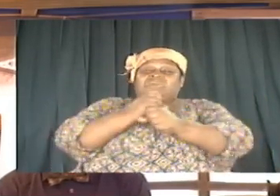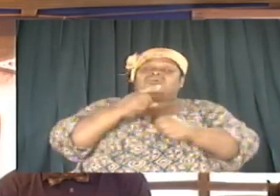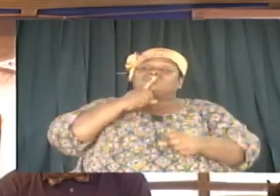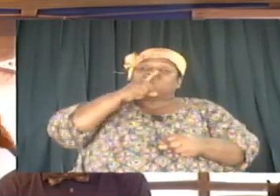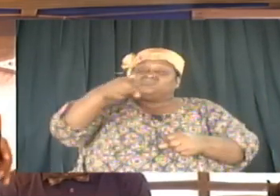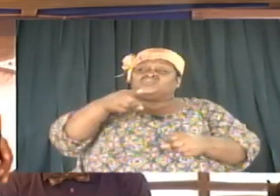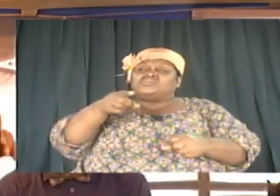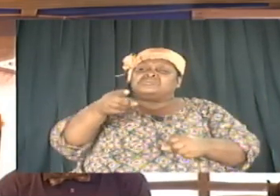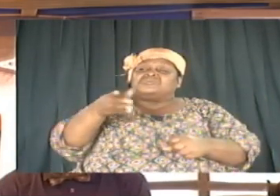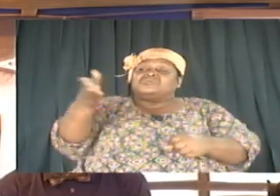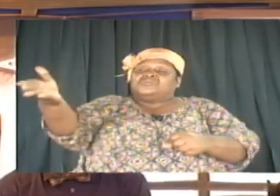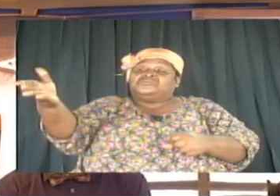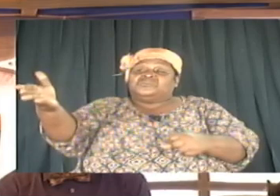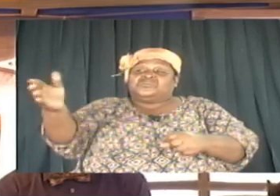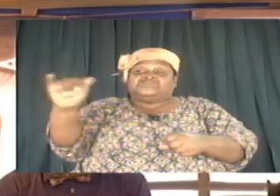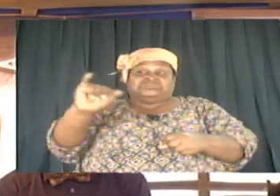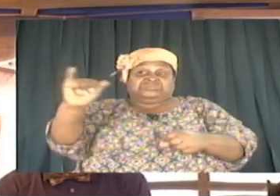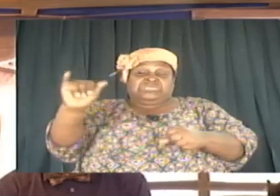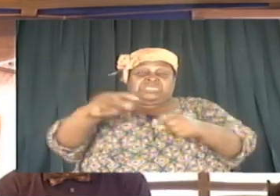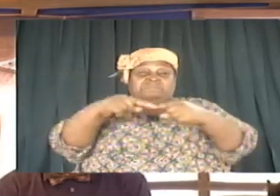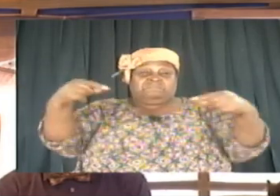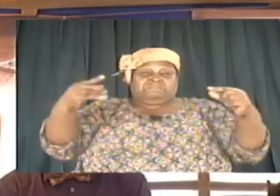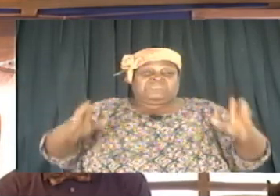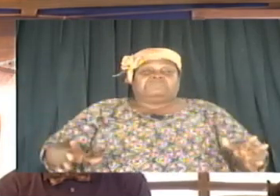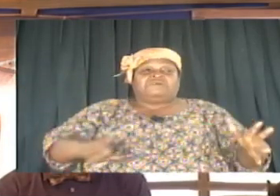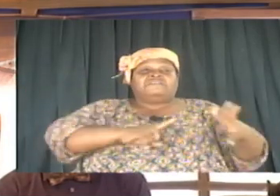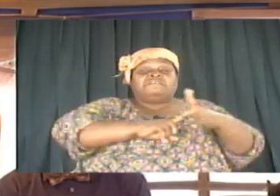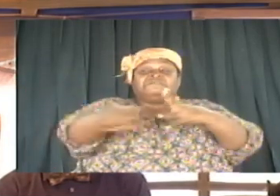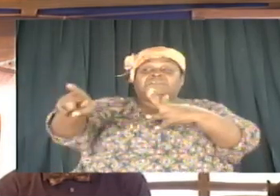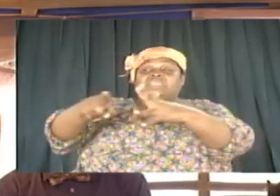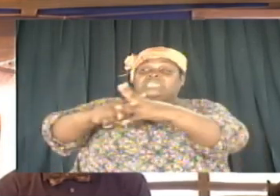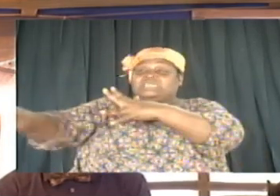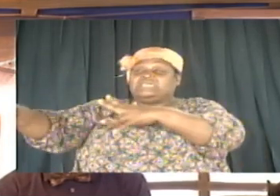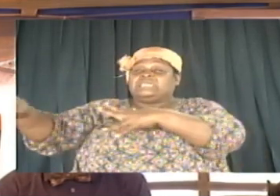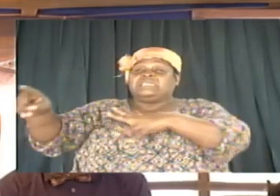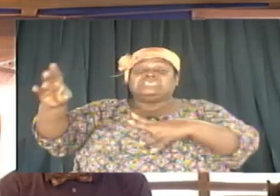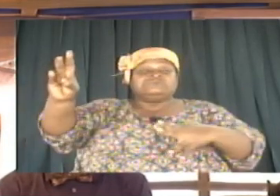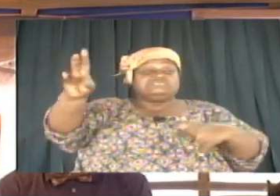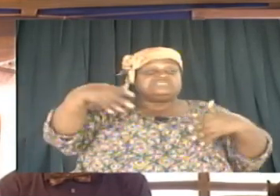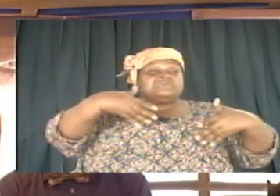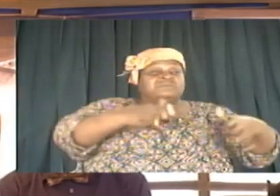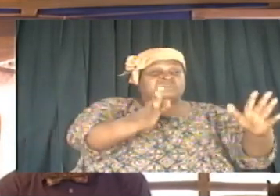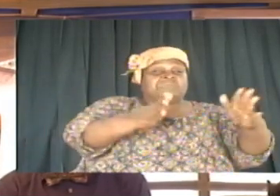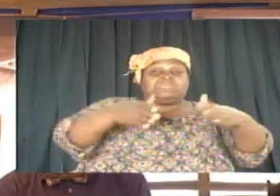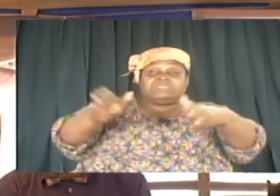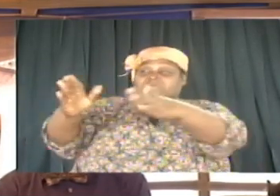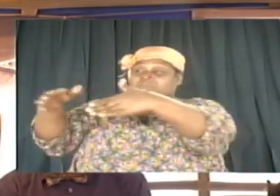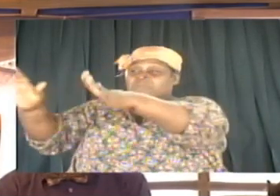same enemies fled seven ways.